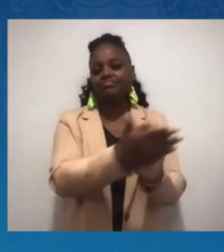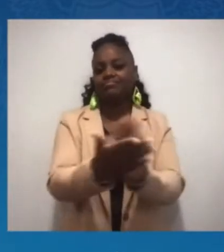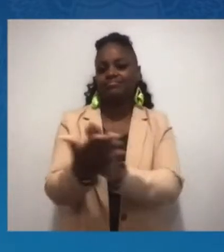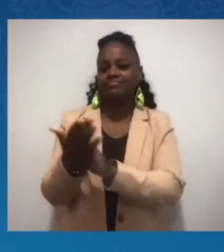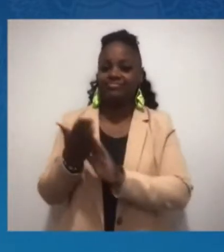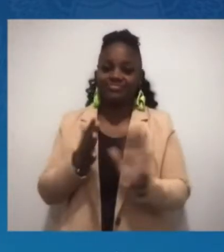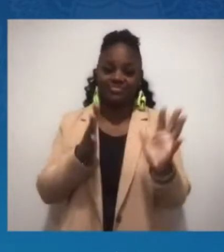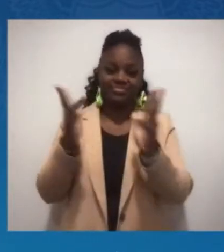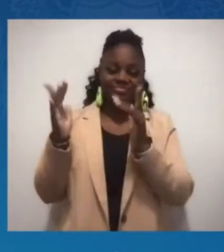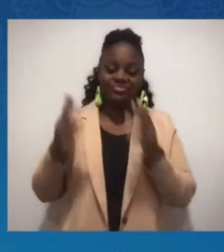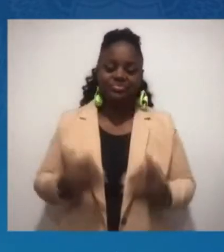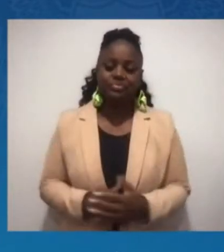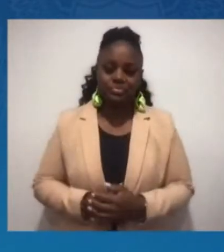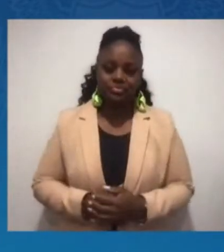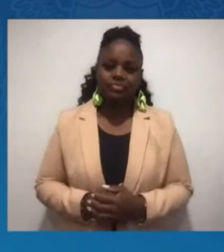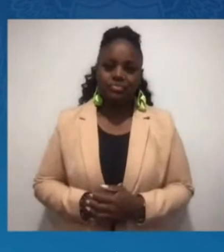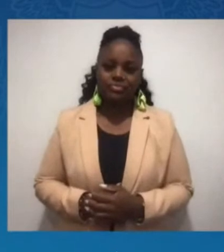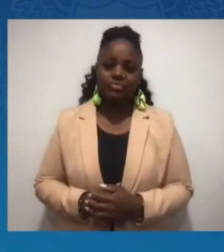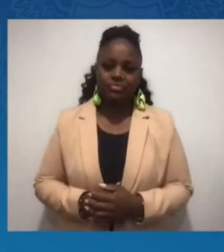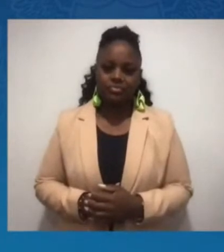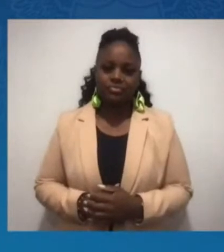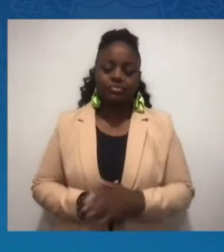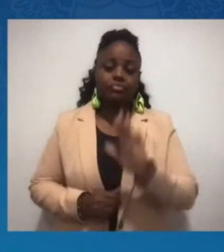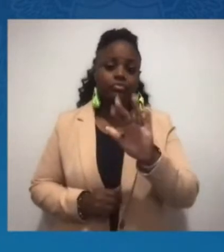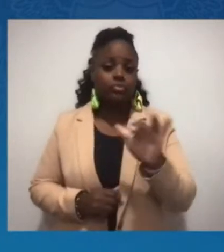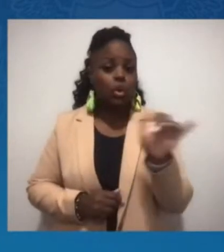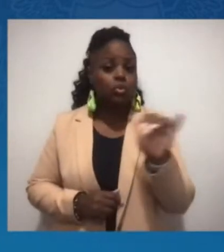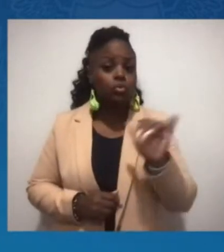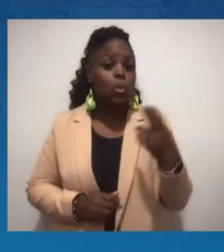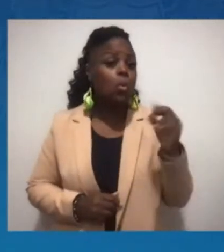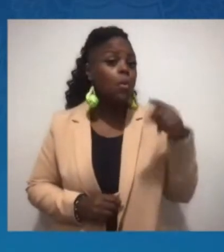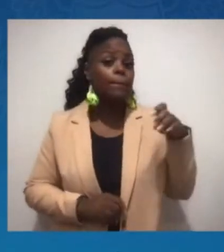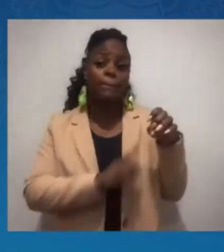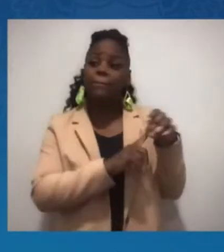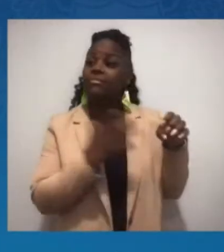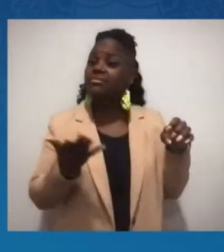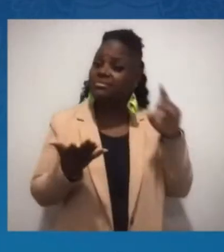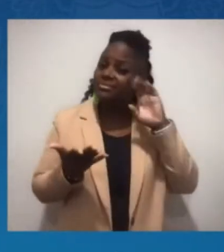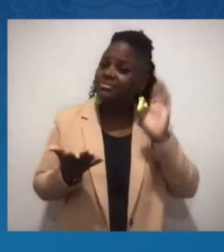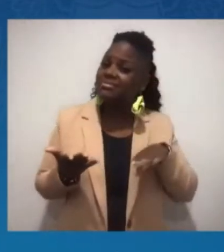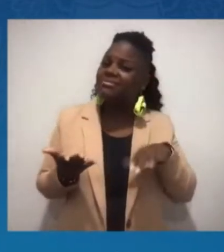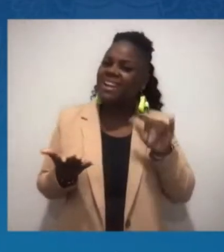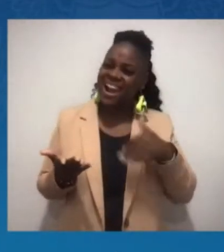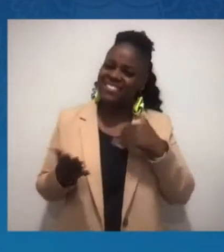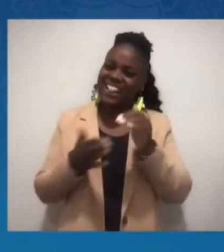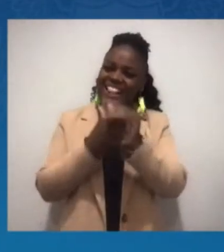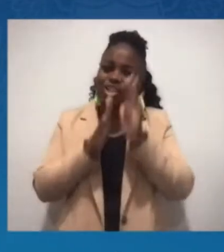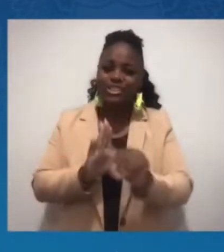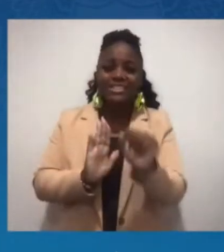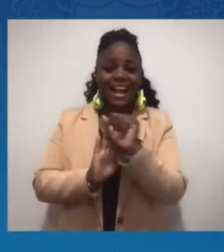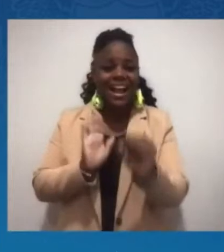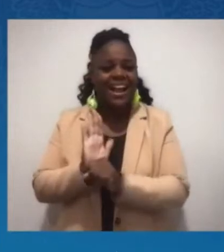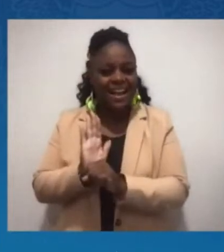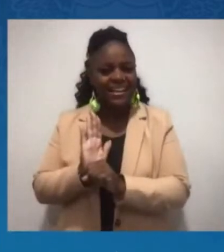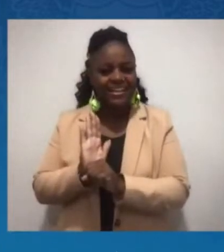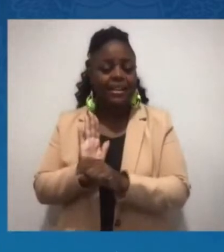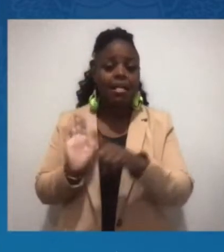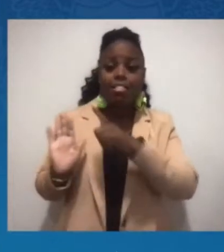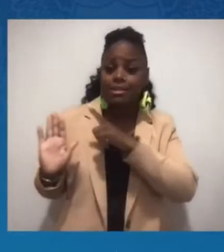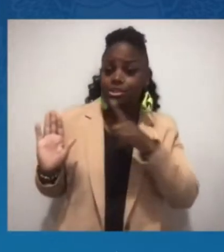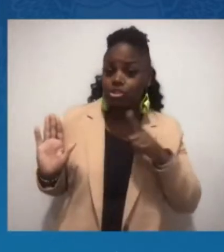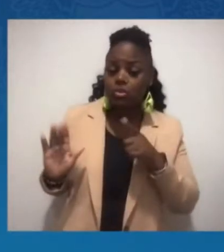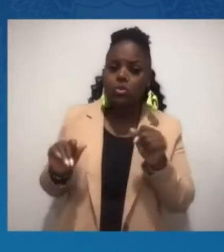And I have hope because we have leaders right here in Austin at the Capitol and in the White House committed to protecting and restoring our